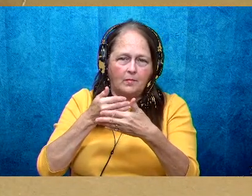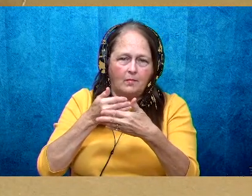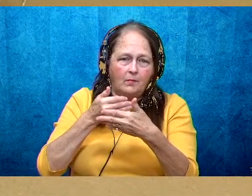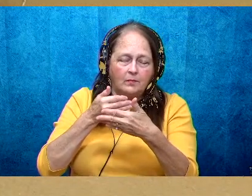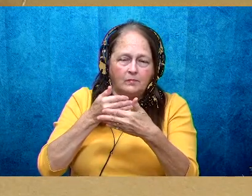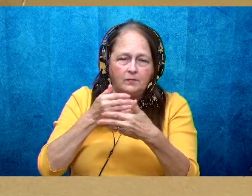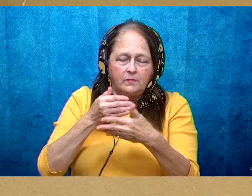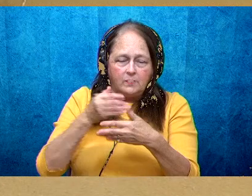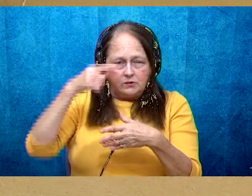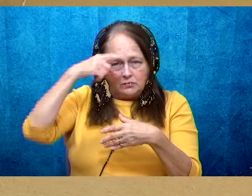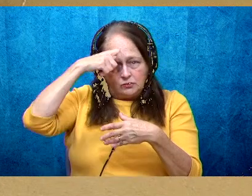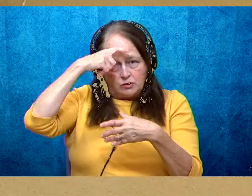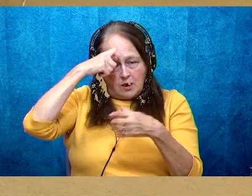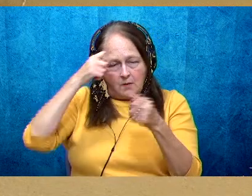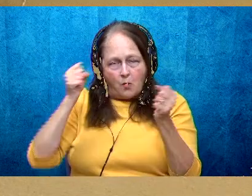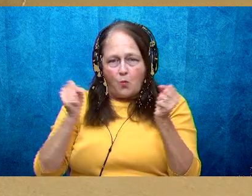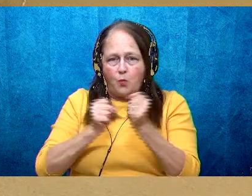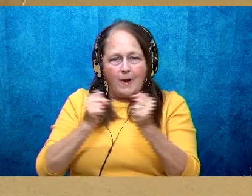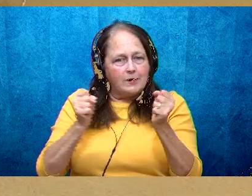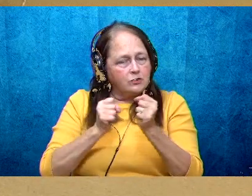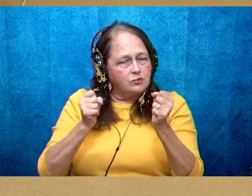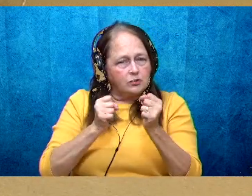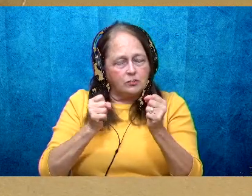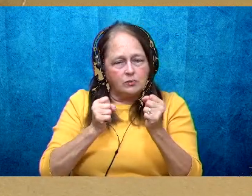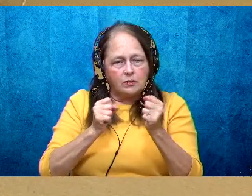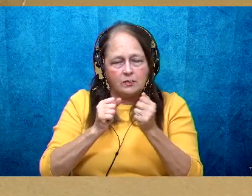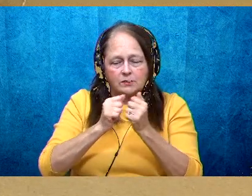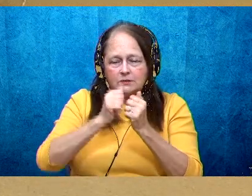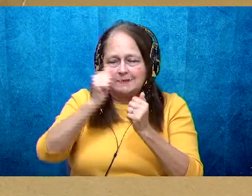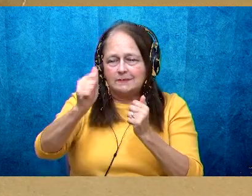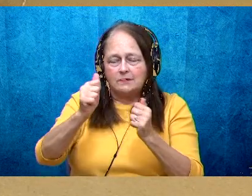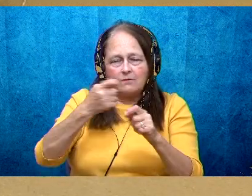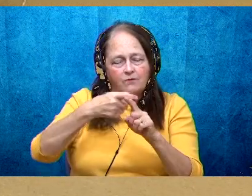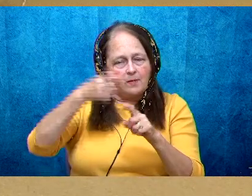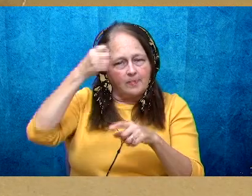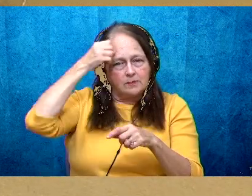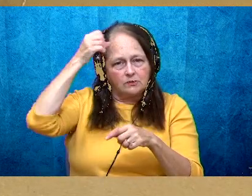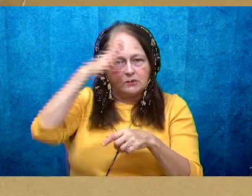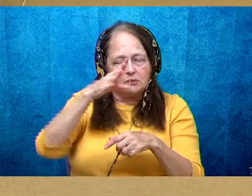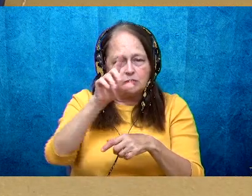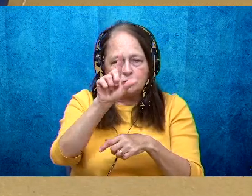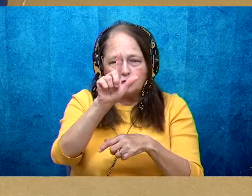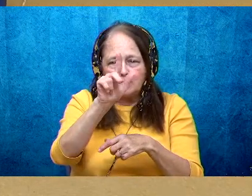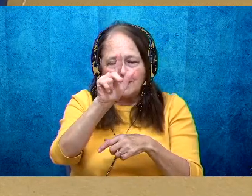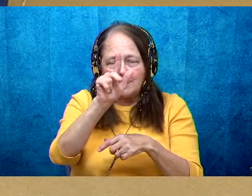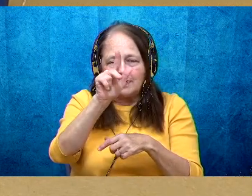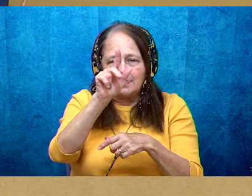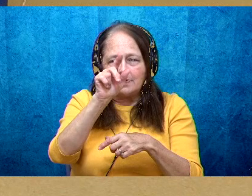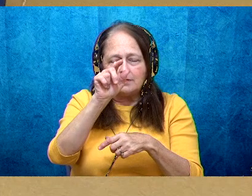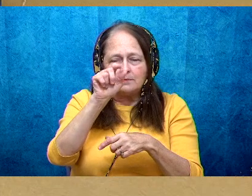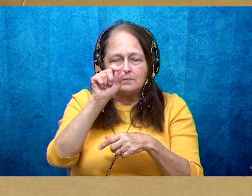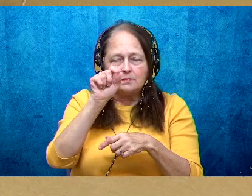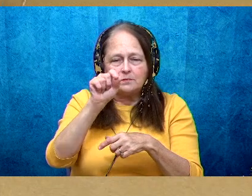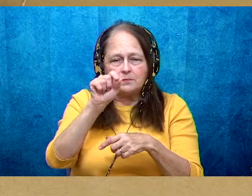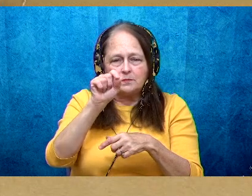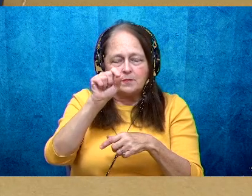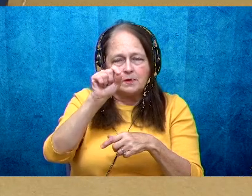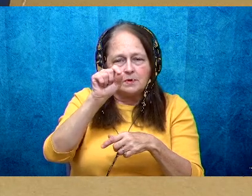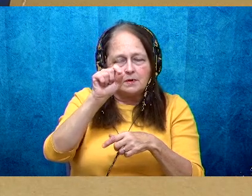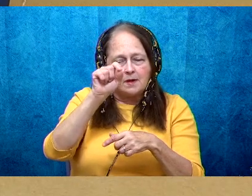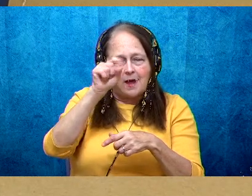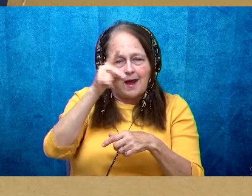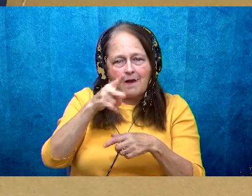But summer and winter are not about distance from the sun. That 23.5 degree tilt we're talking